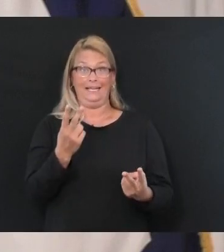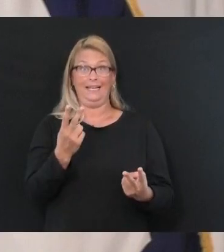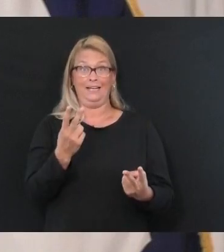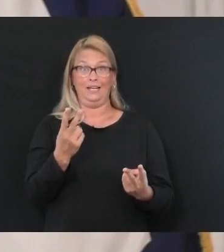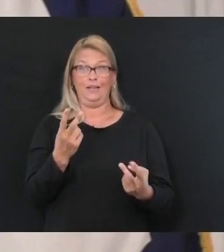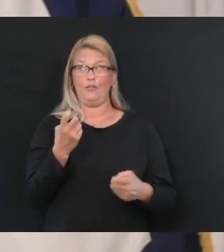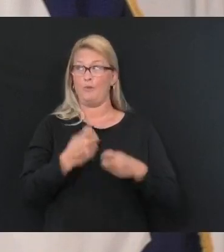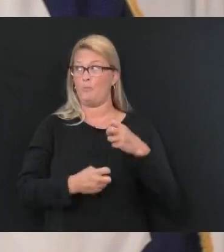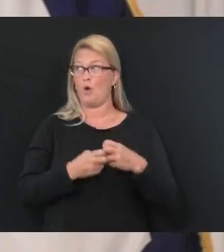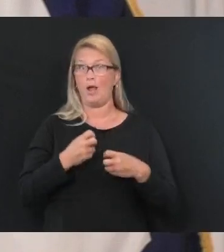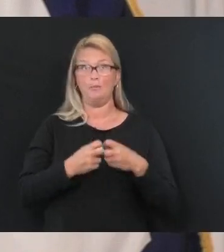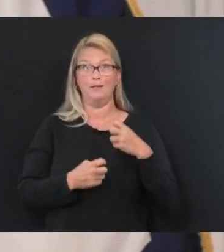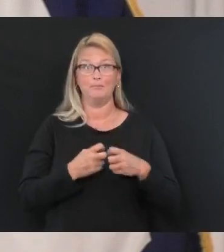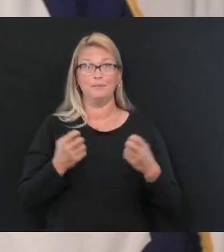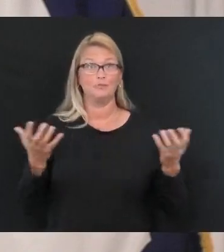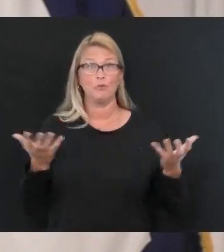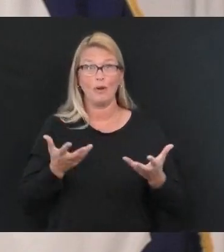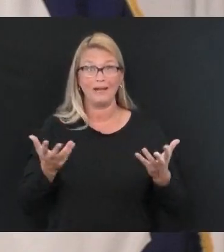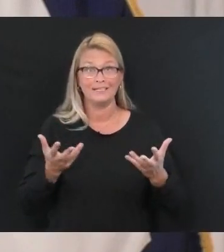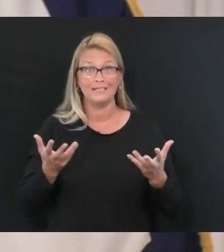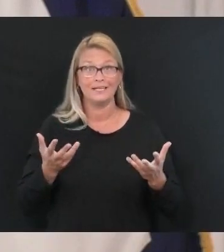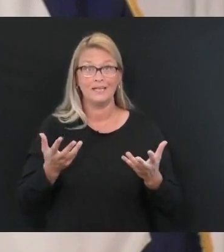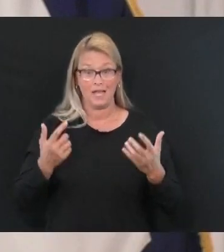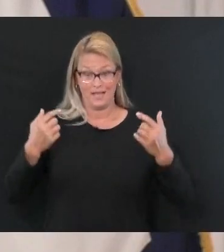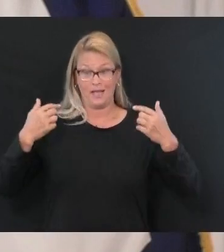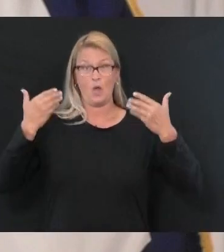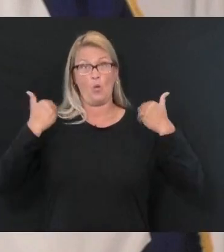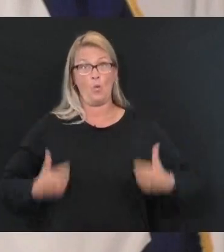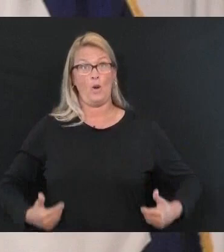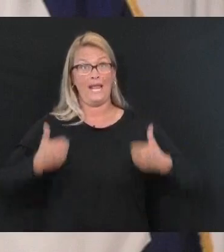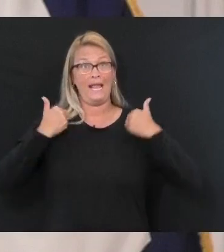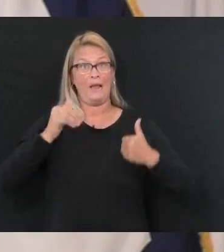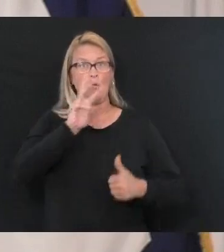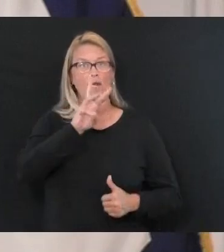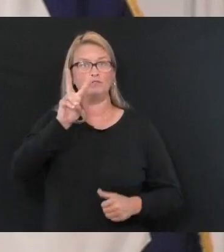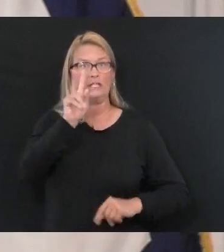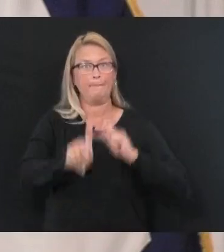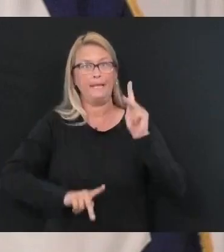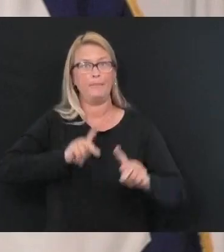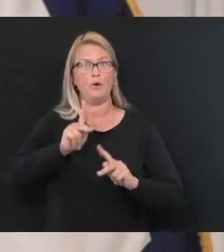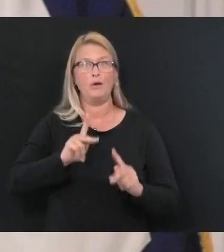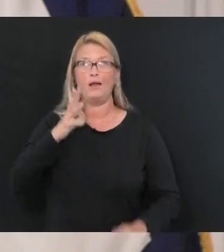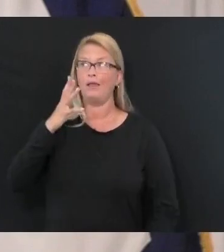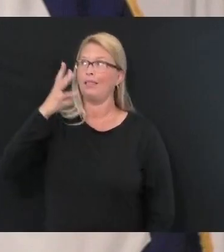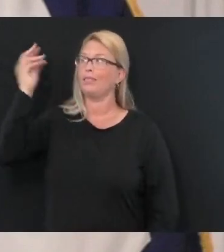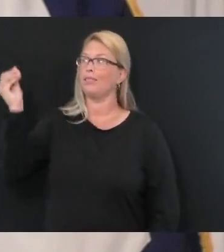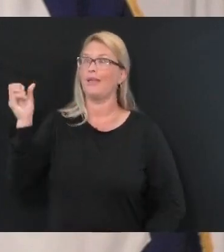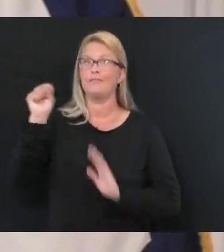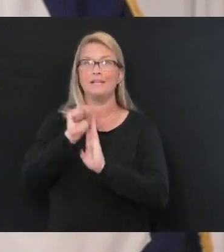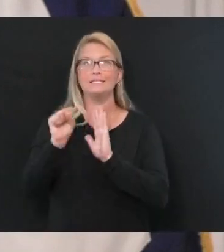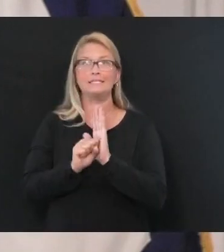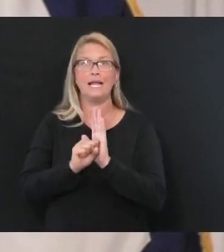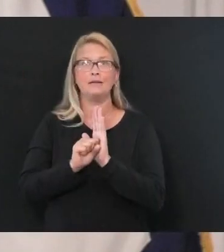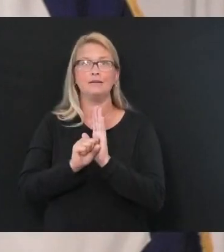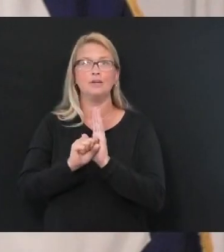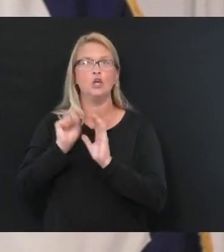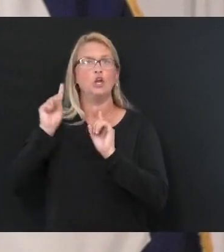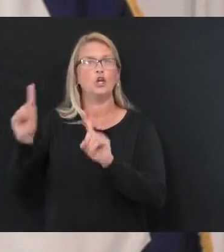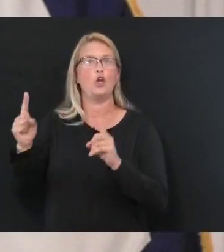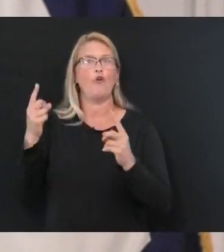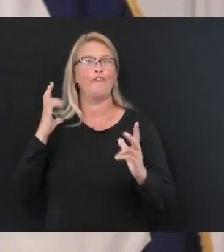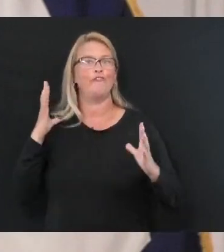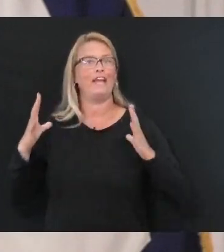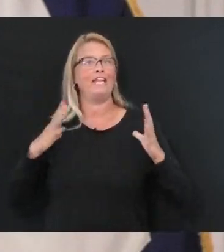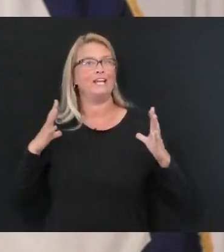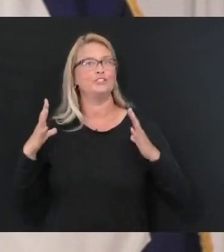has happened is we West Virginians are going on vacation, primarily Myrtle Beach, and